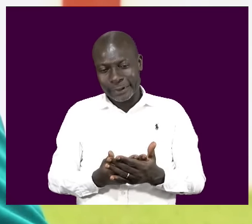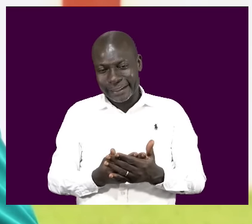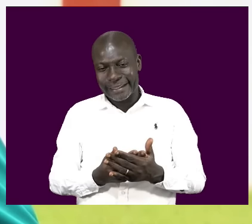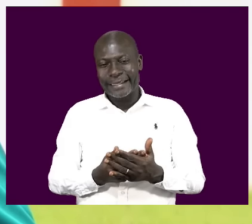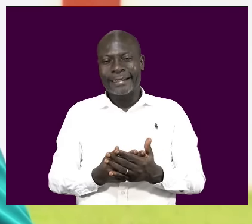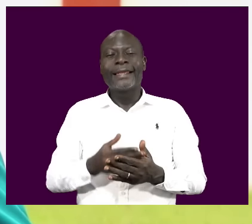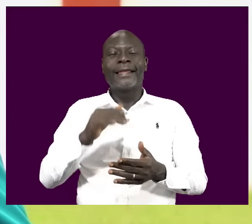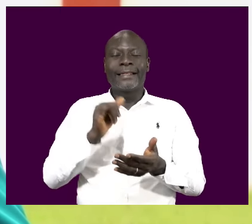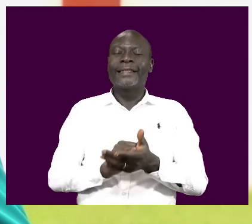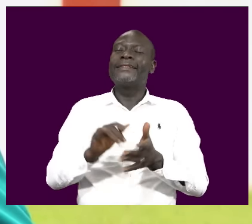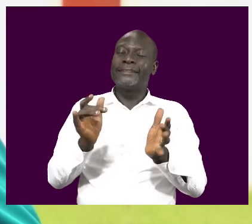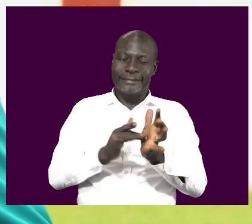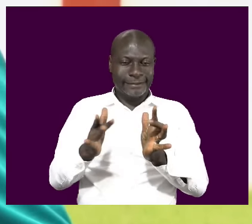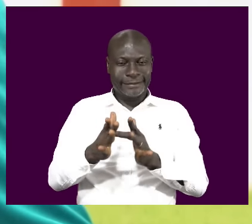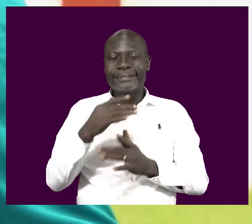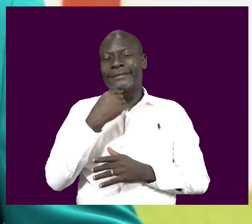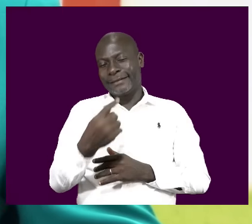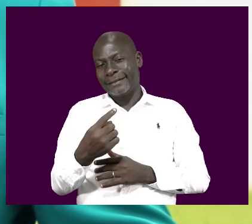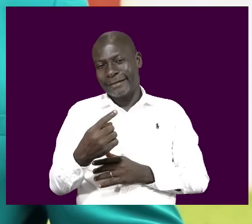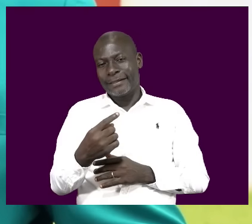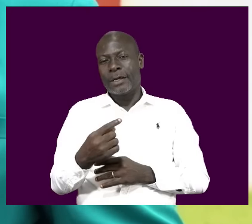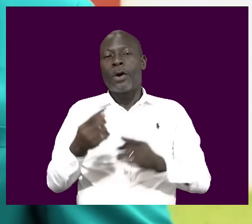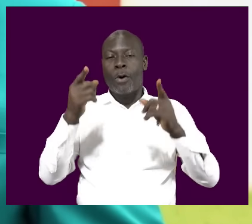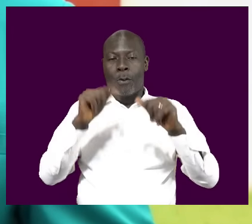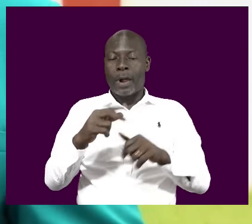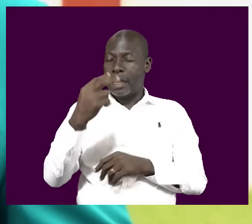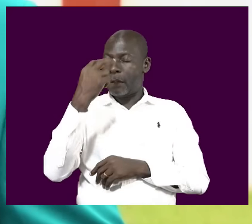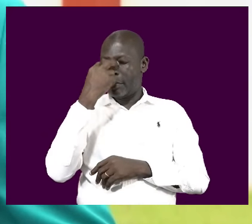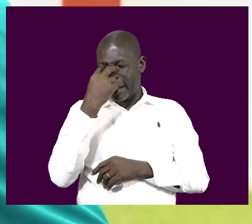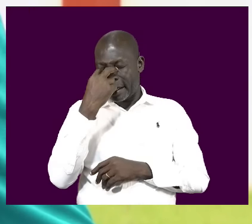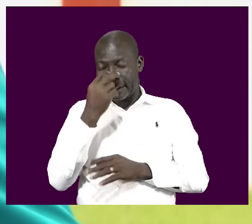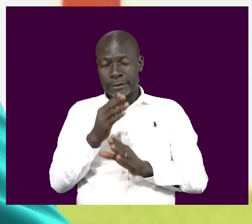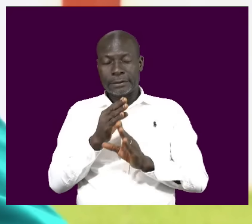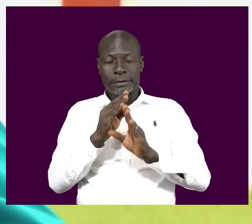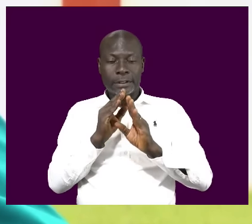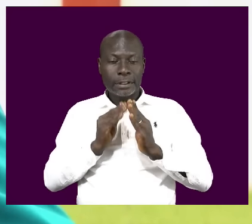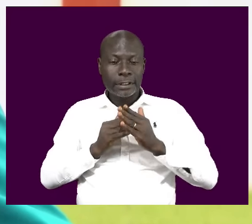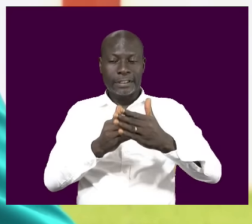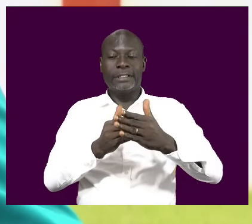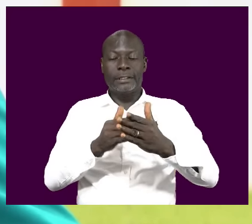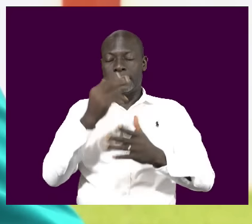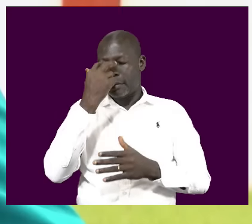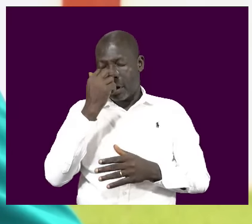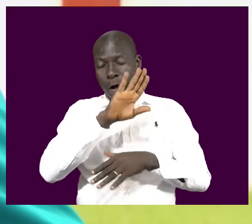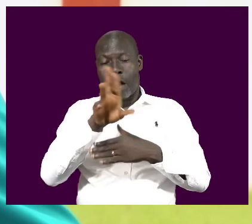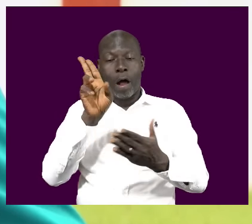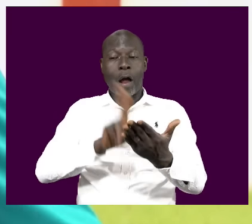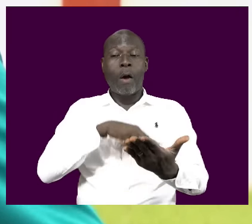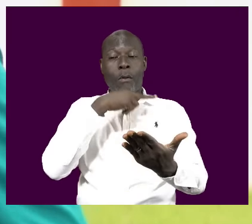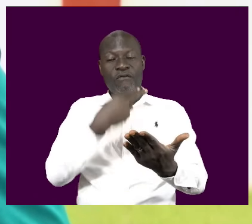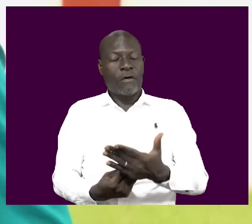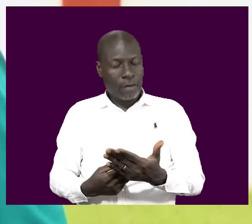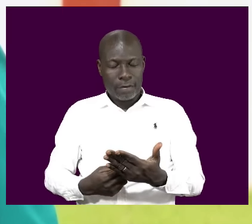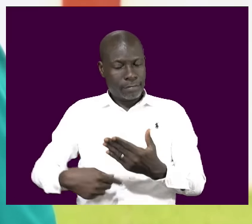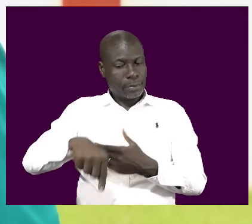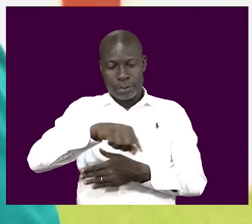enu na urade Yesu kan se se onifrani kire onifrani kwan a omumie nu enyina ebehwe amenem me da